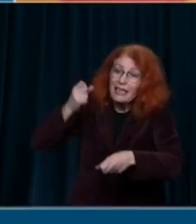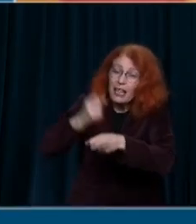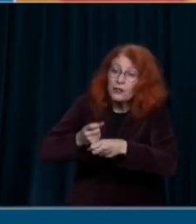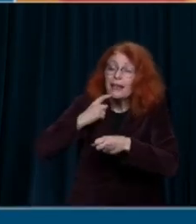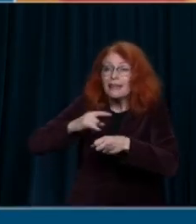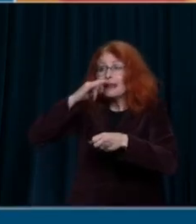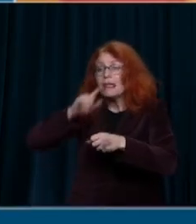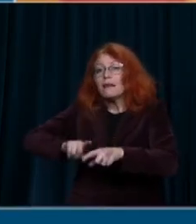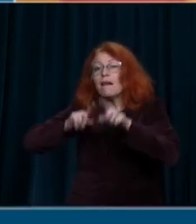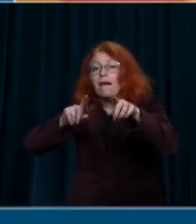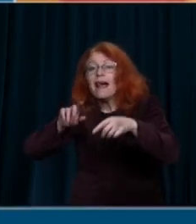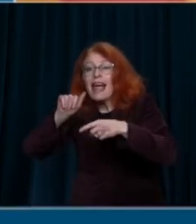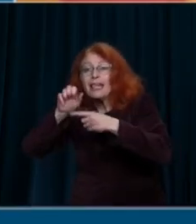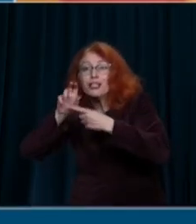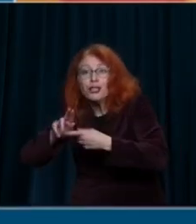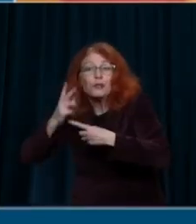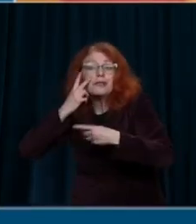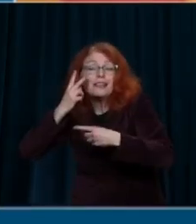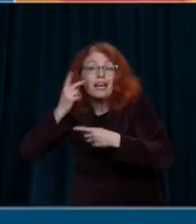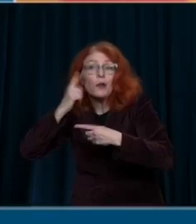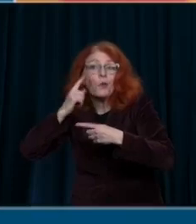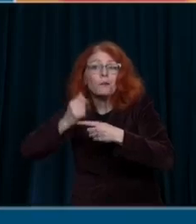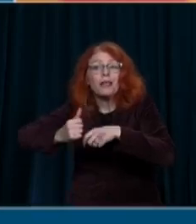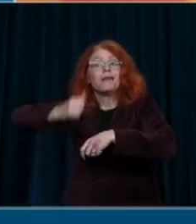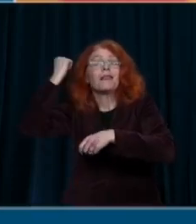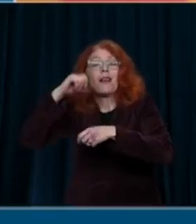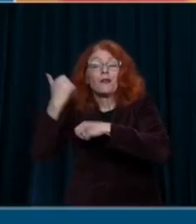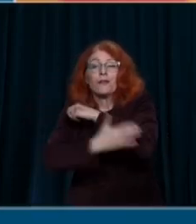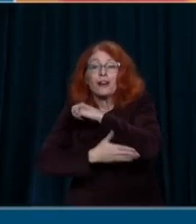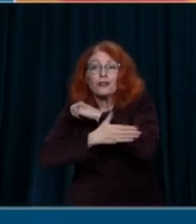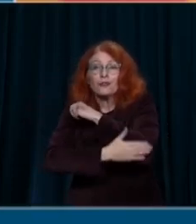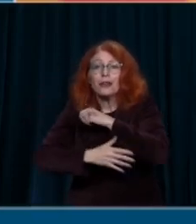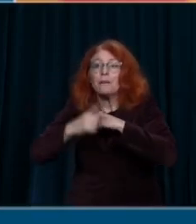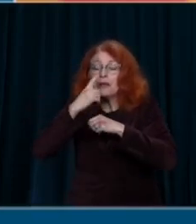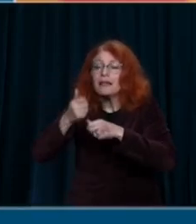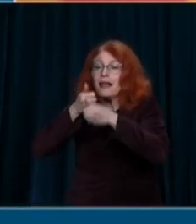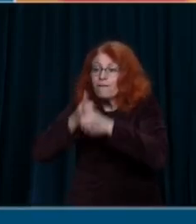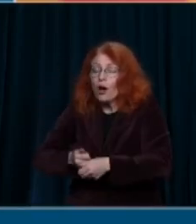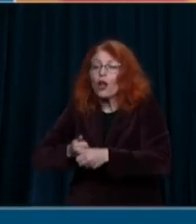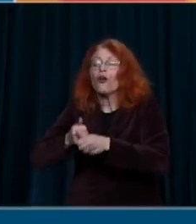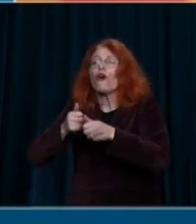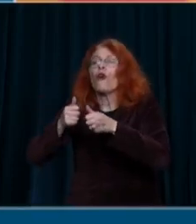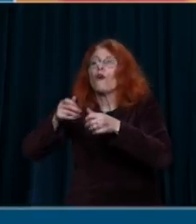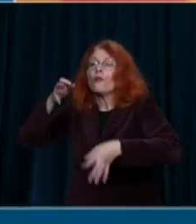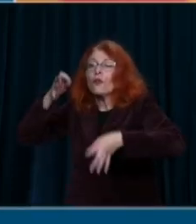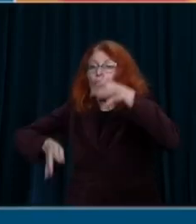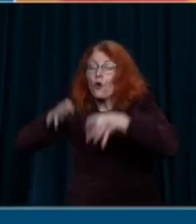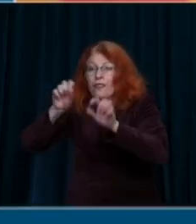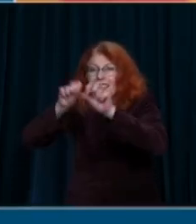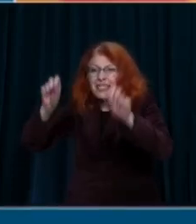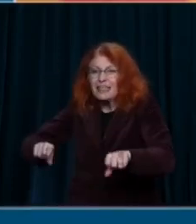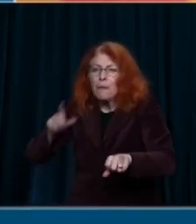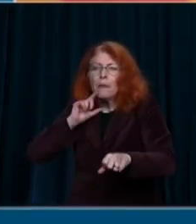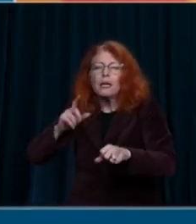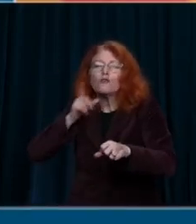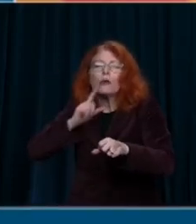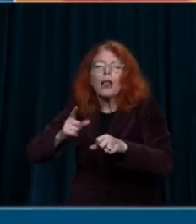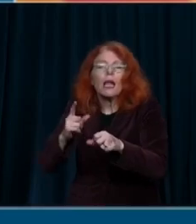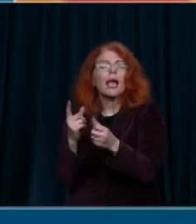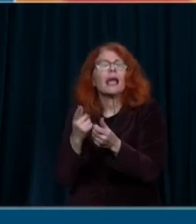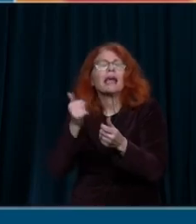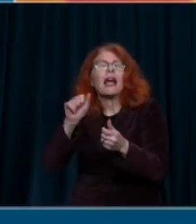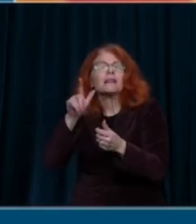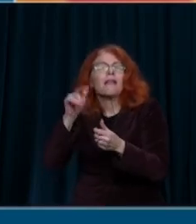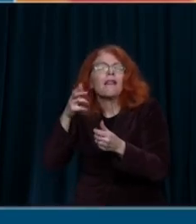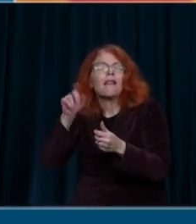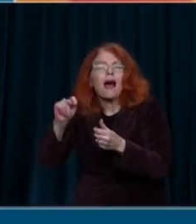were at ASU waiting to see if they were going to be deported because they did it legally and they did it through the court system. But it's a bit gaslighting for the left to be